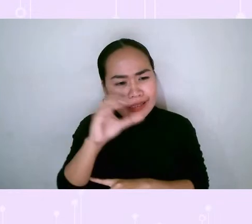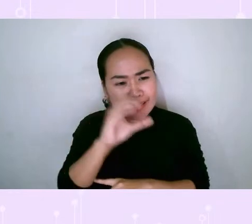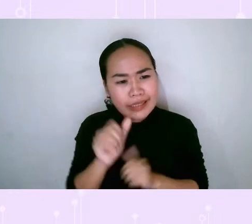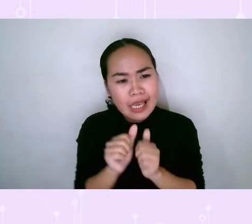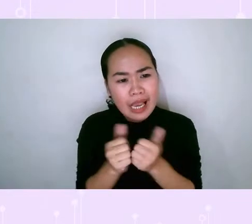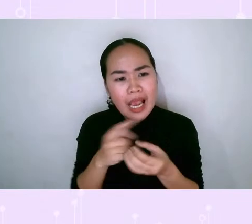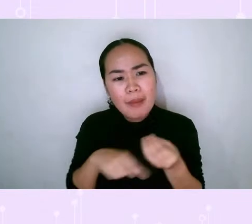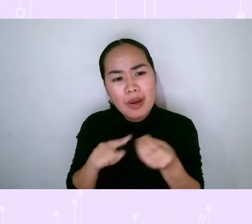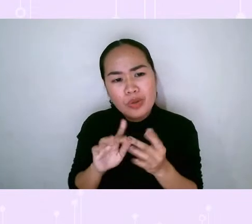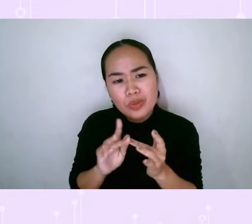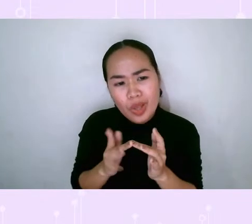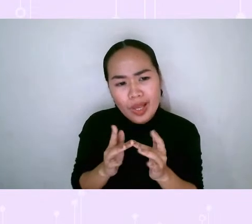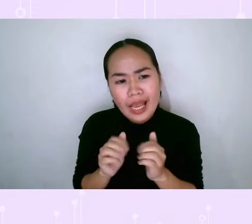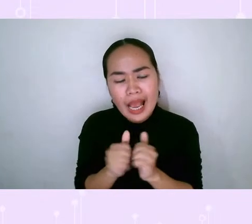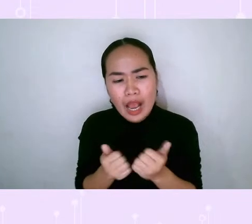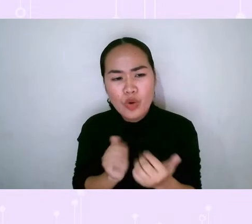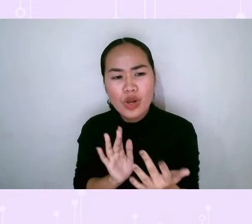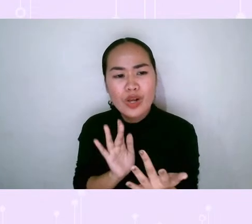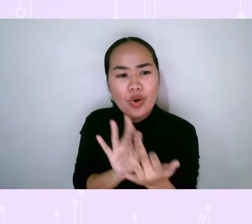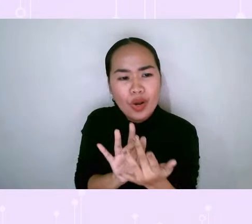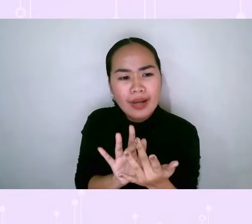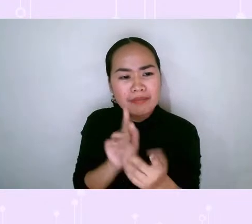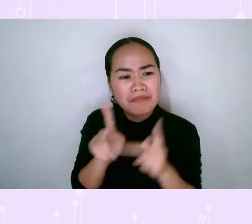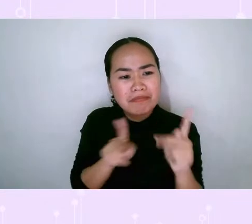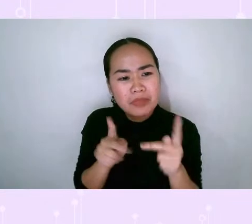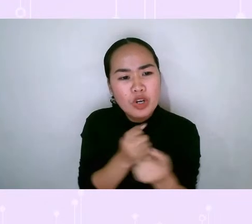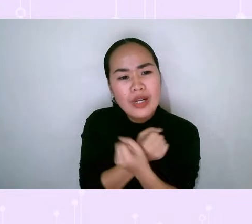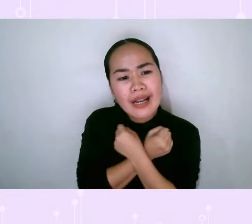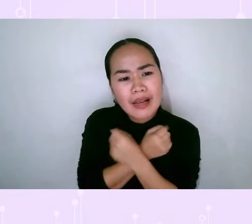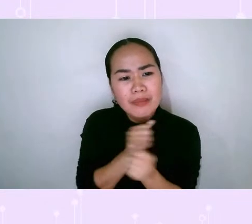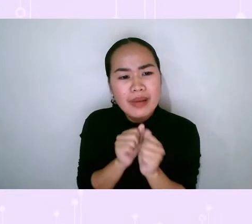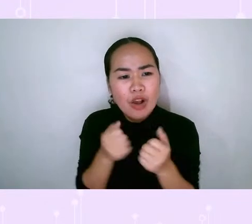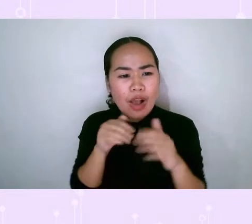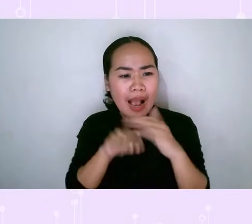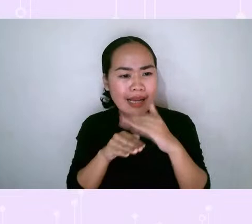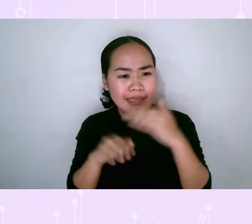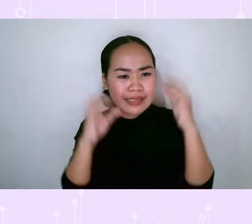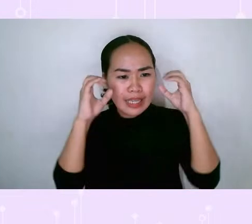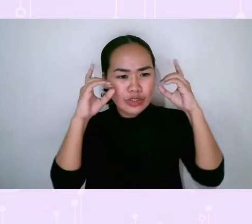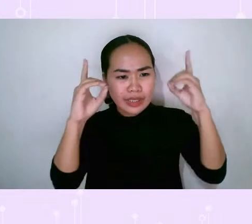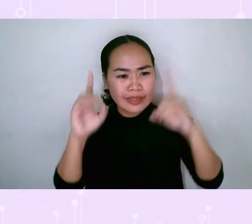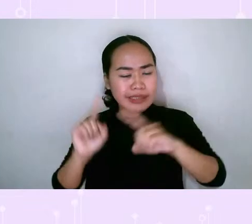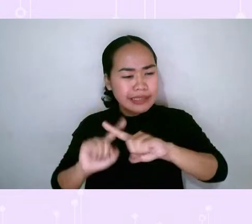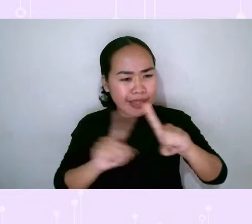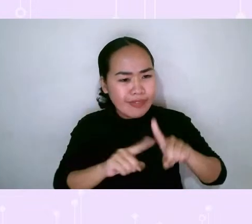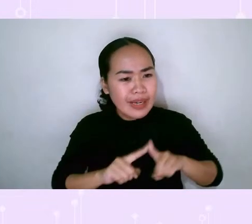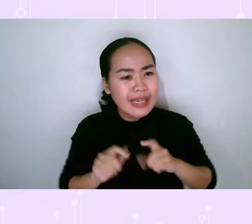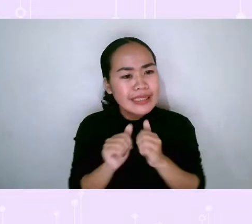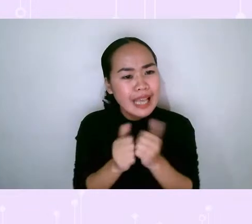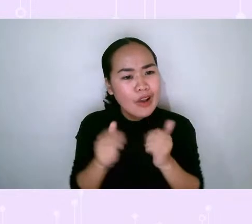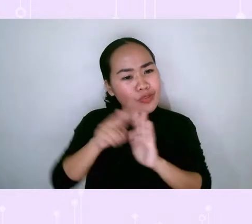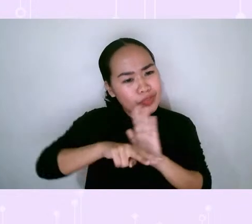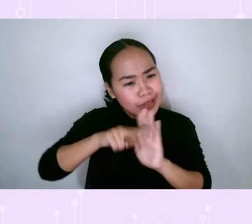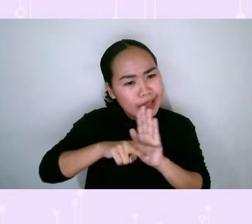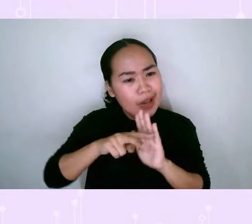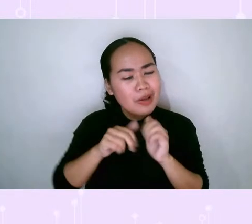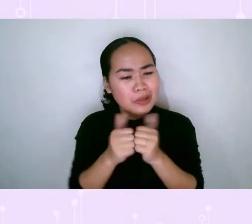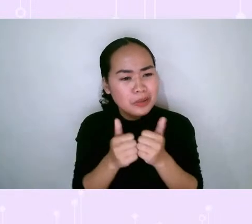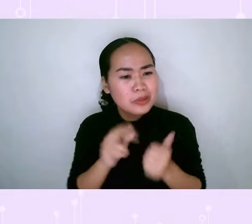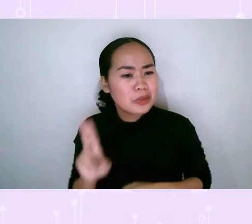our loved ones using social media. And we access education and entertainment through video streaming.